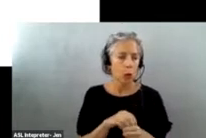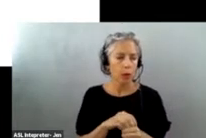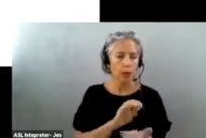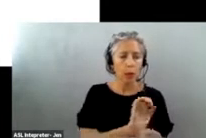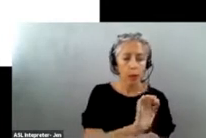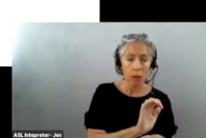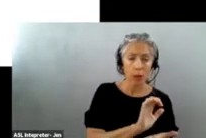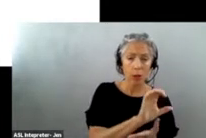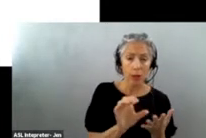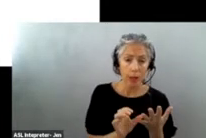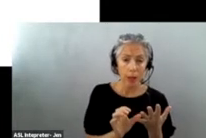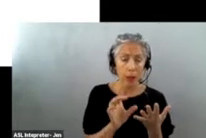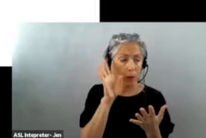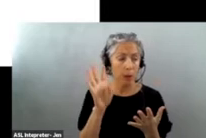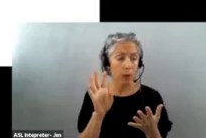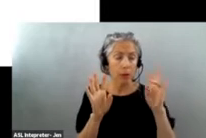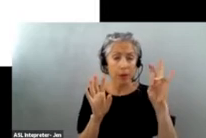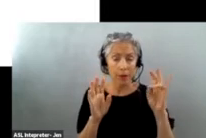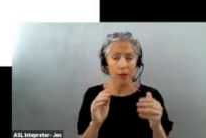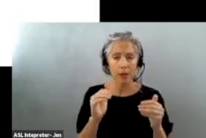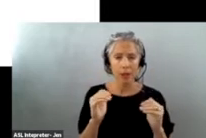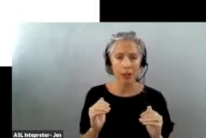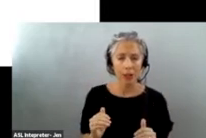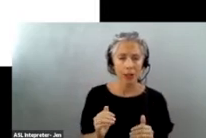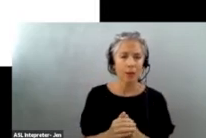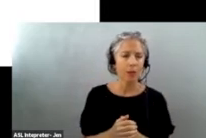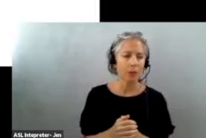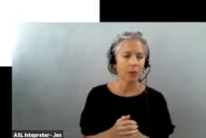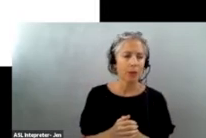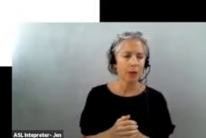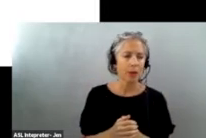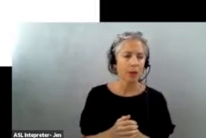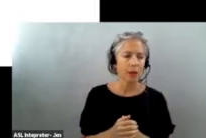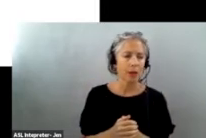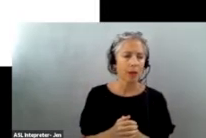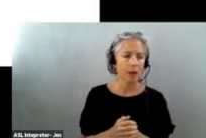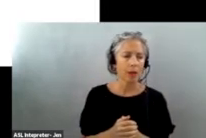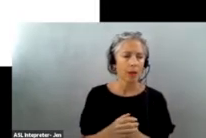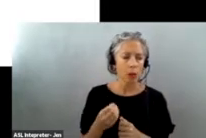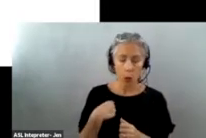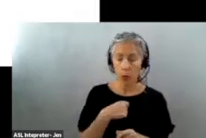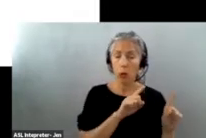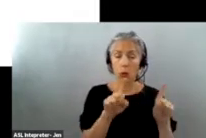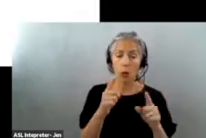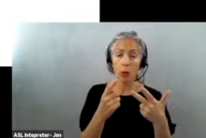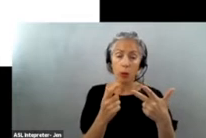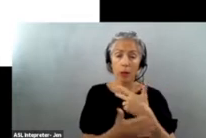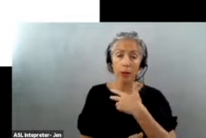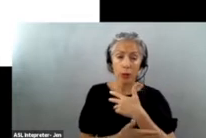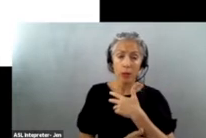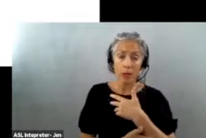come up with seven stages. So we are going then, we have been going to the three countries, and they have